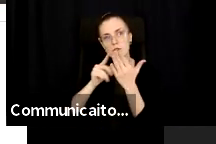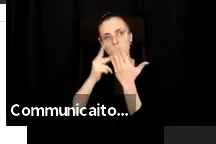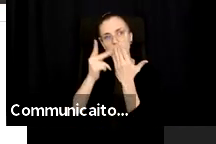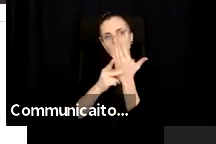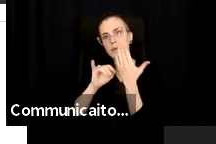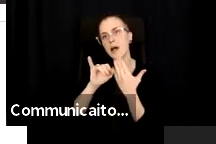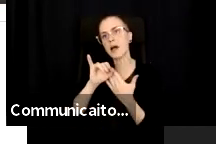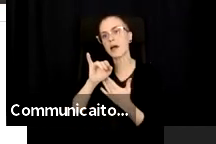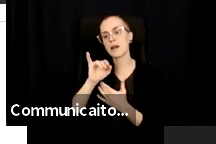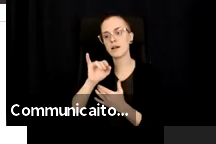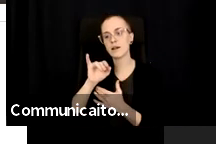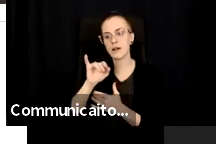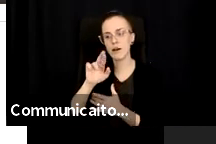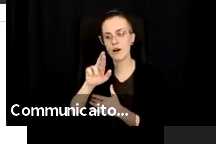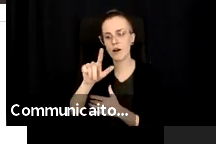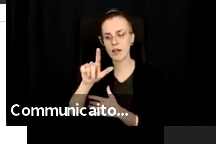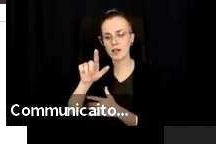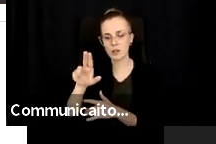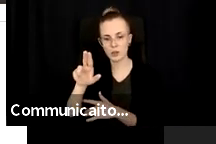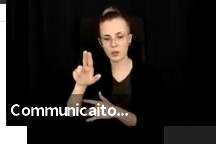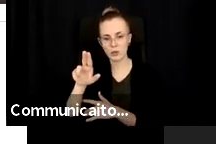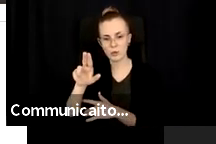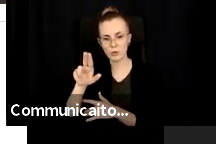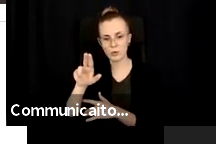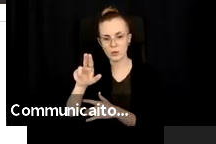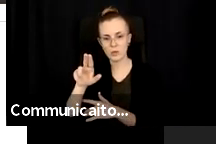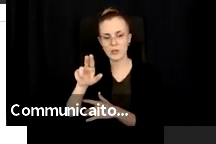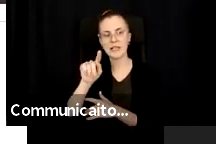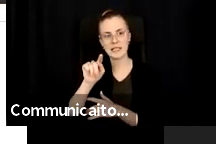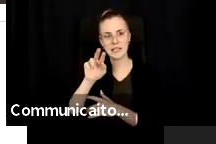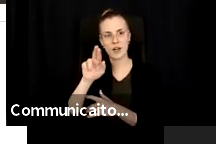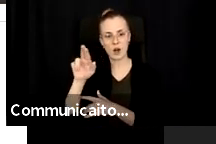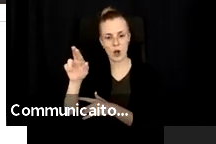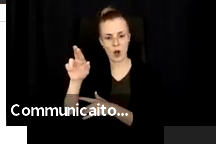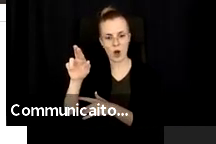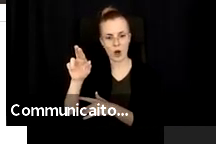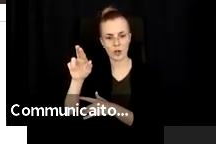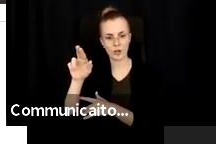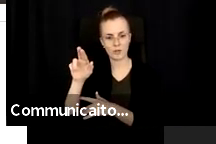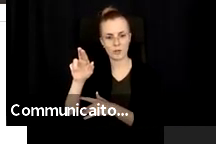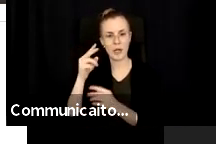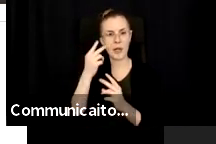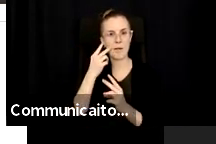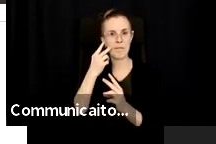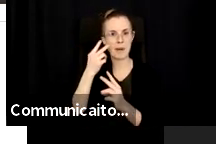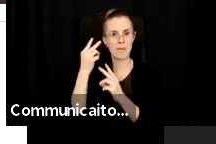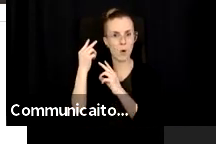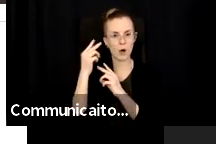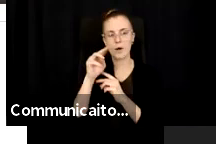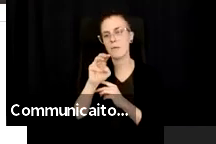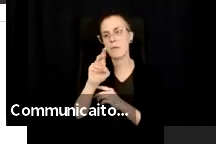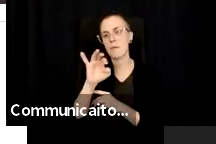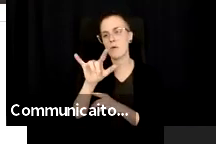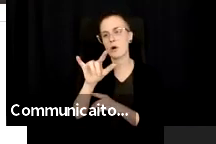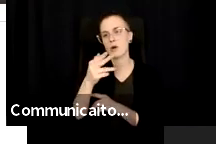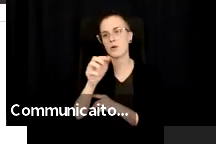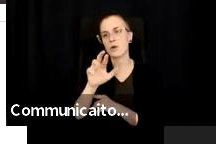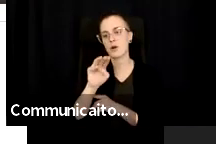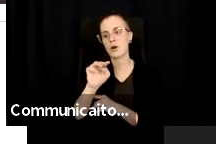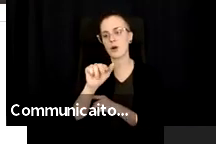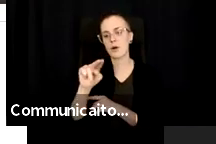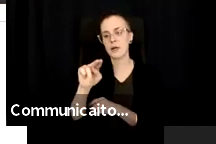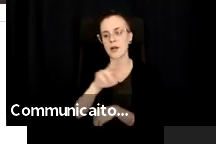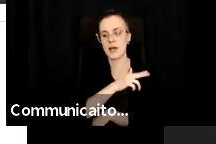TIRR Memorial Hermann Hospital in Houston. And he is regarded as the architect of the Americans with Disabilities